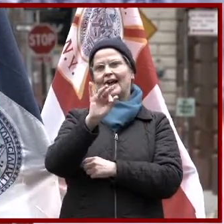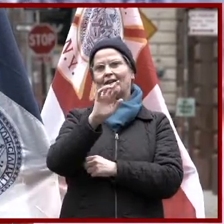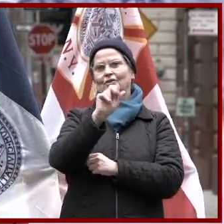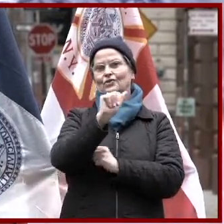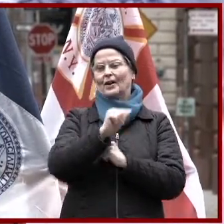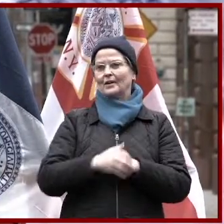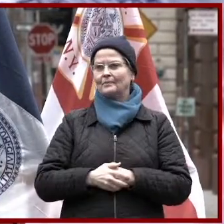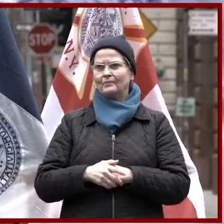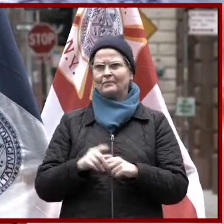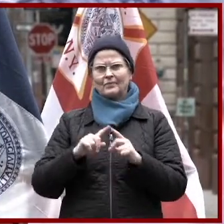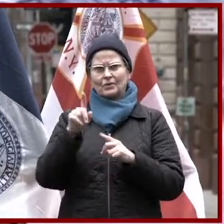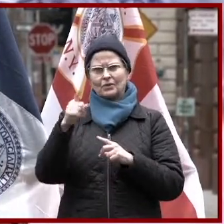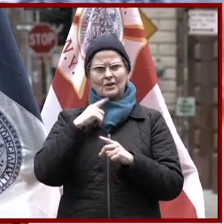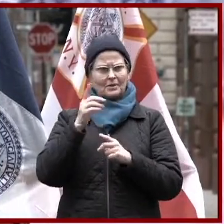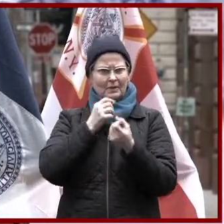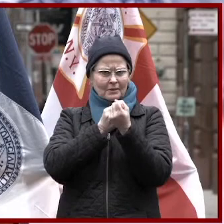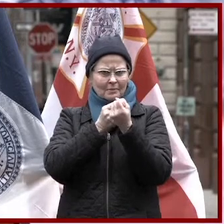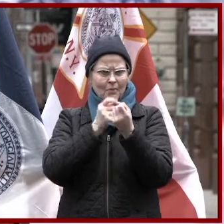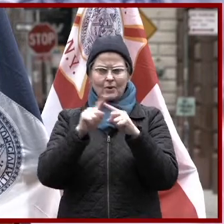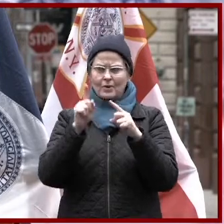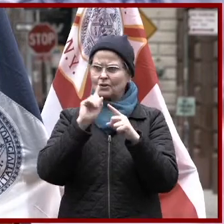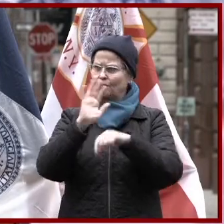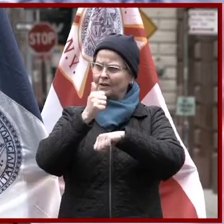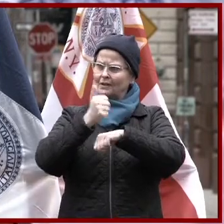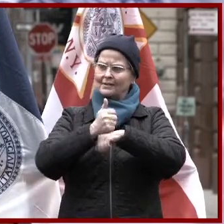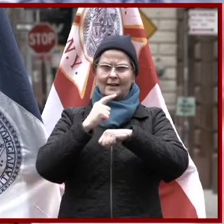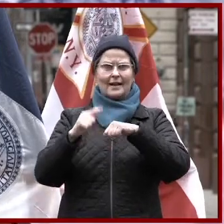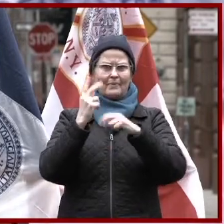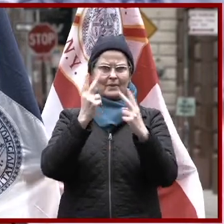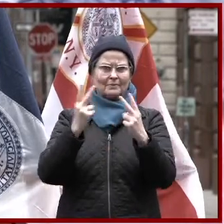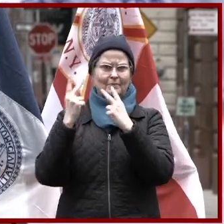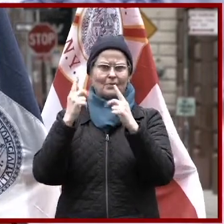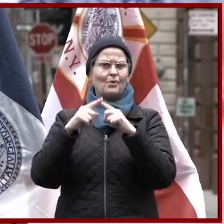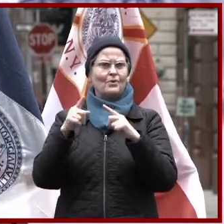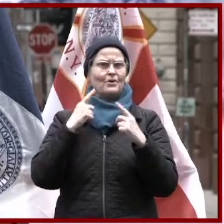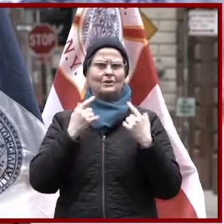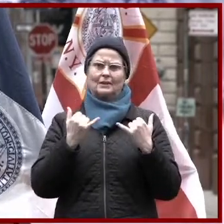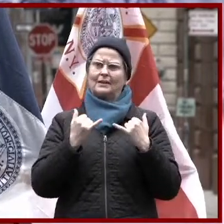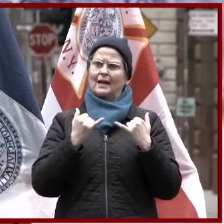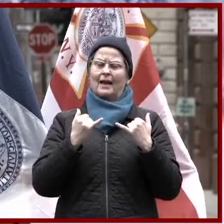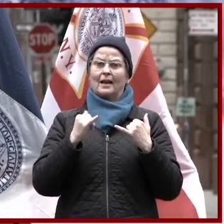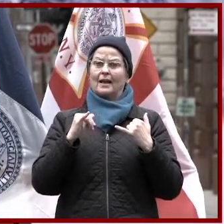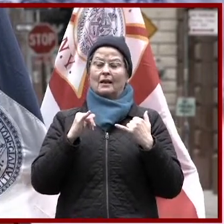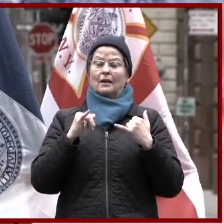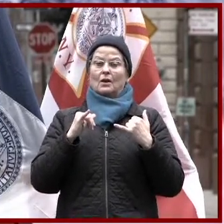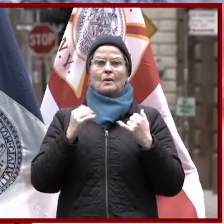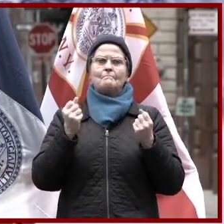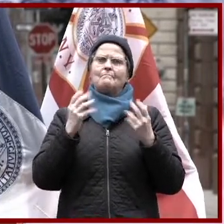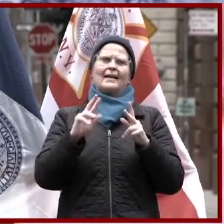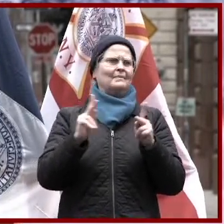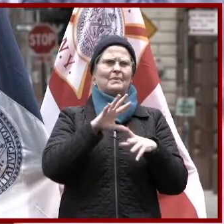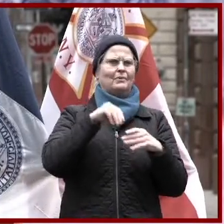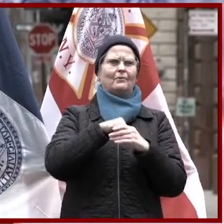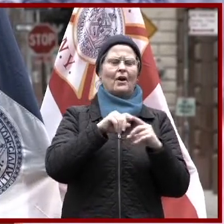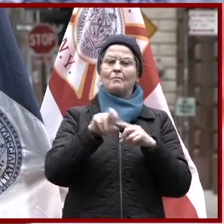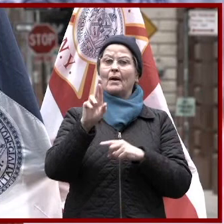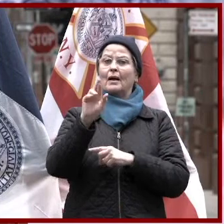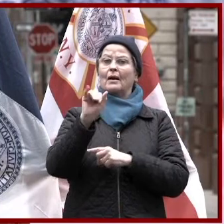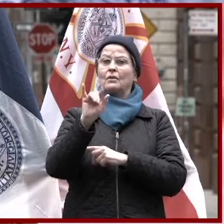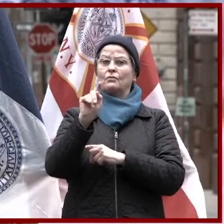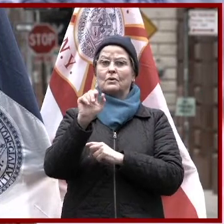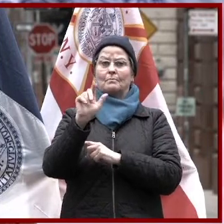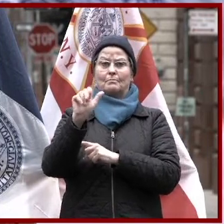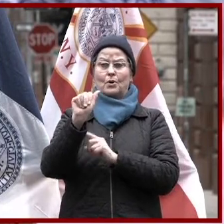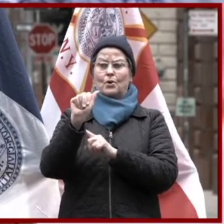York, the Triangle Fire Memorial. And let me just say, a lot of people have put in a lot of work in this effort, but Roberta Reardon was one